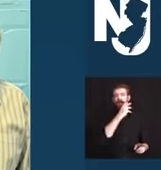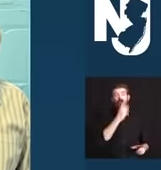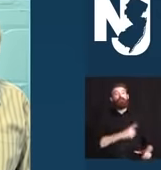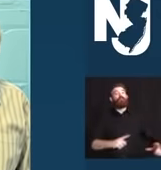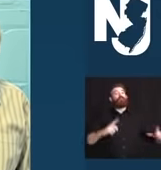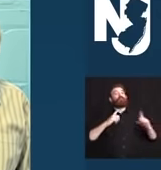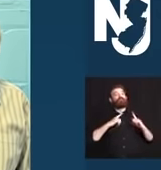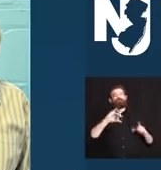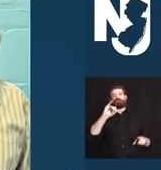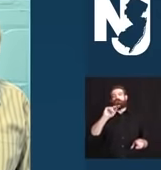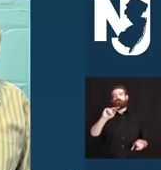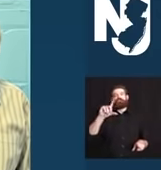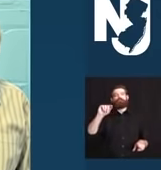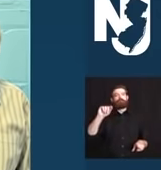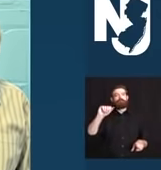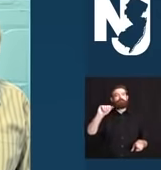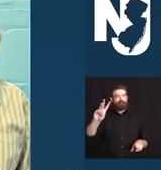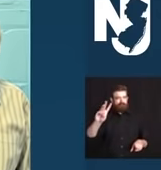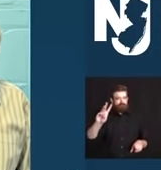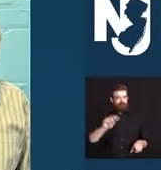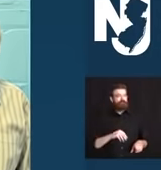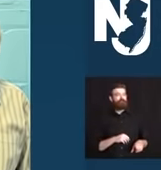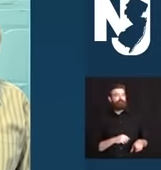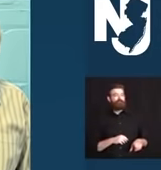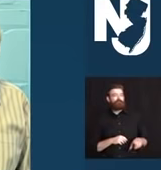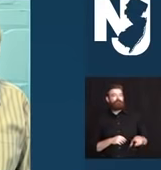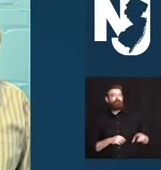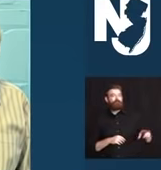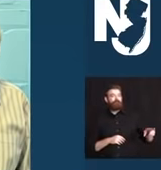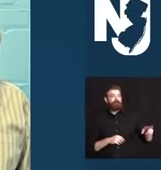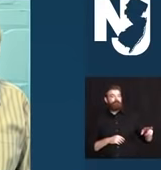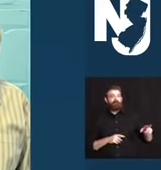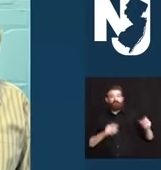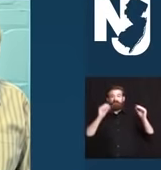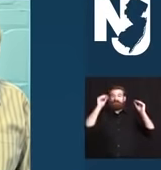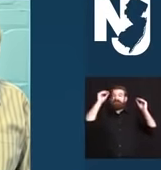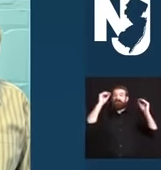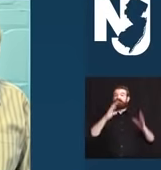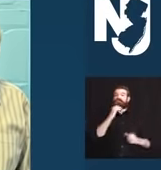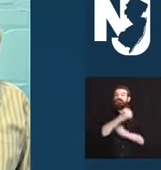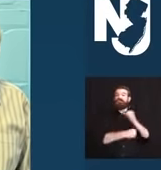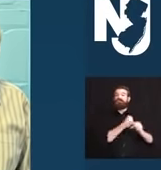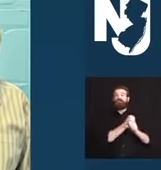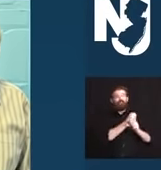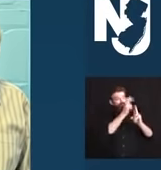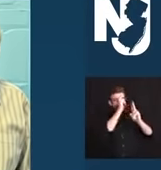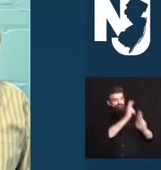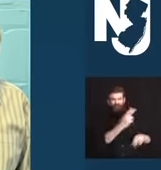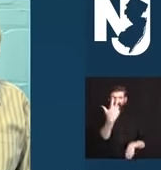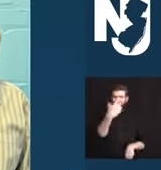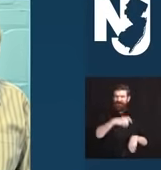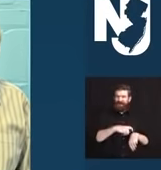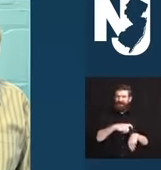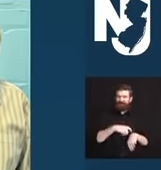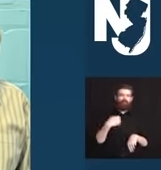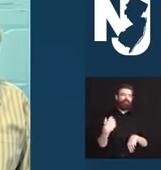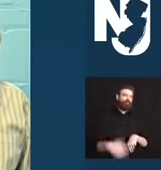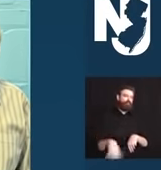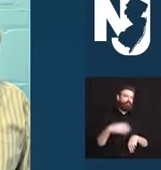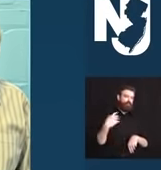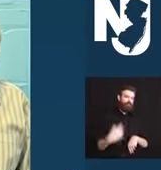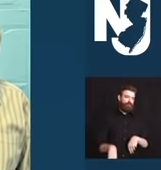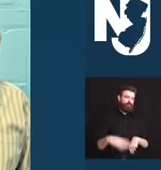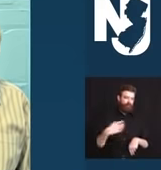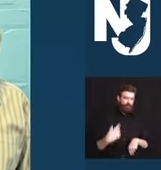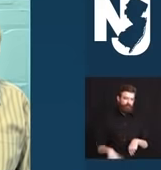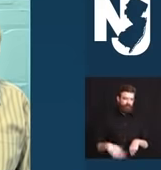to his students, he was named Teacher of the Year not once or twice, but 3 times. And as a coach, his West Orange Mountaineers track and field teams